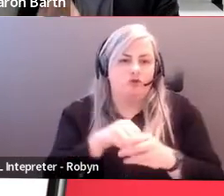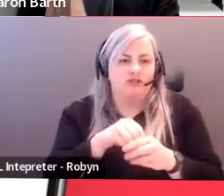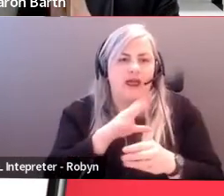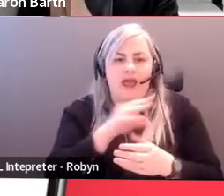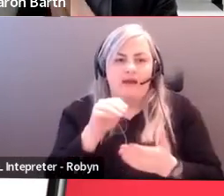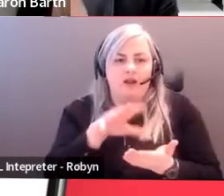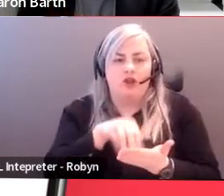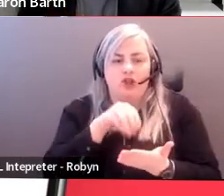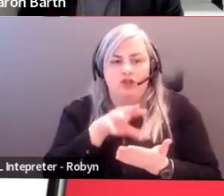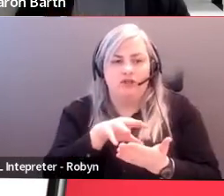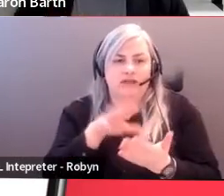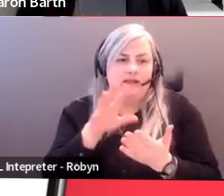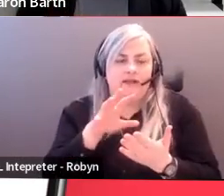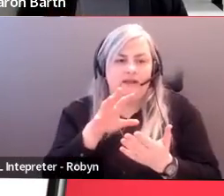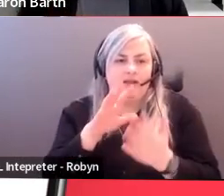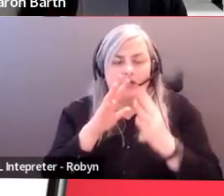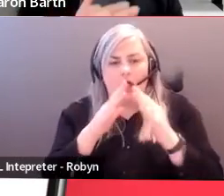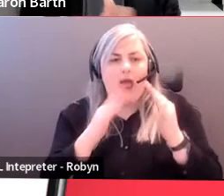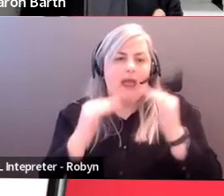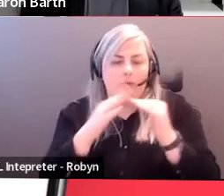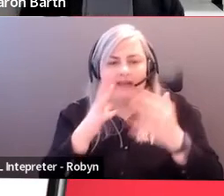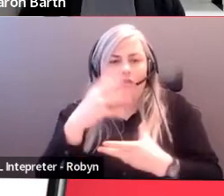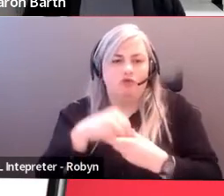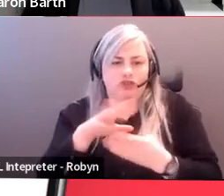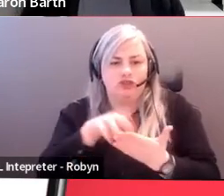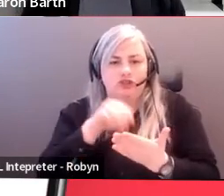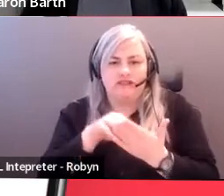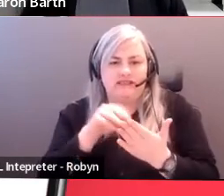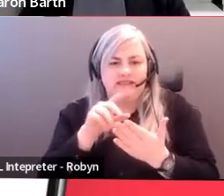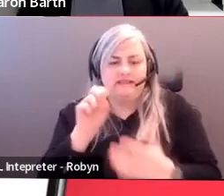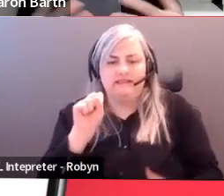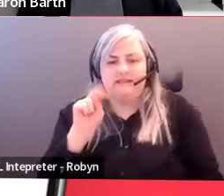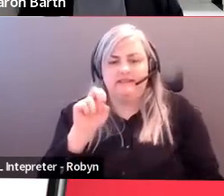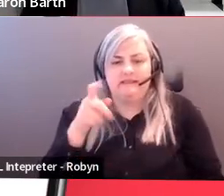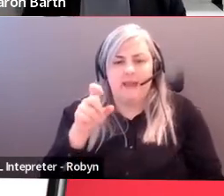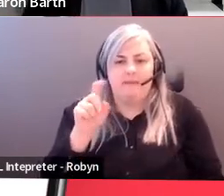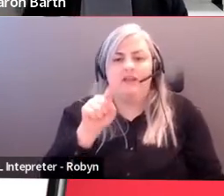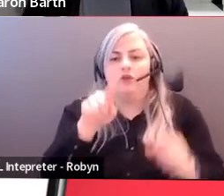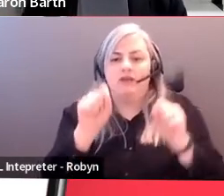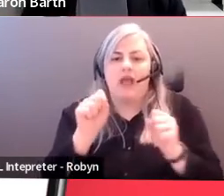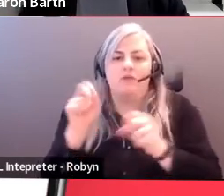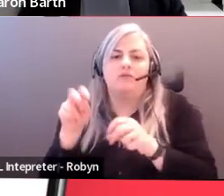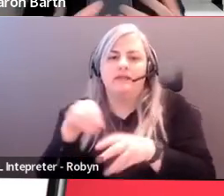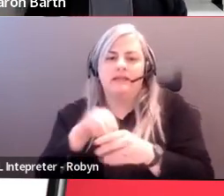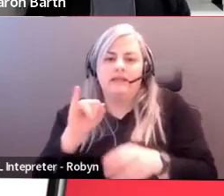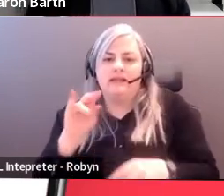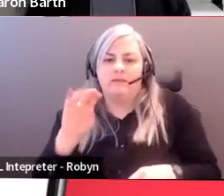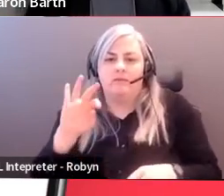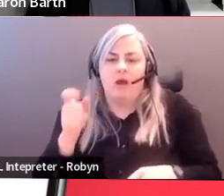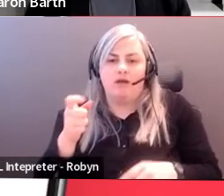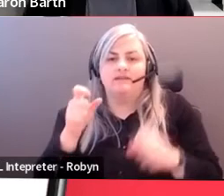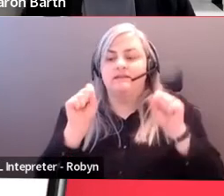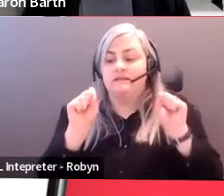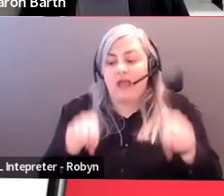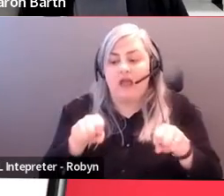are 2-minute scenarios that are sent right to your inbox that help you build inclusive behaviors through